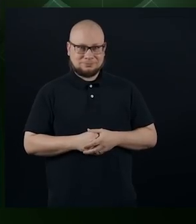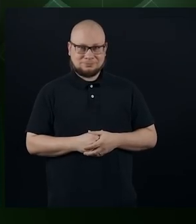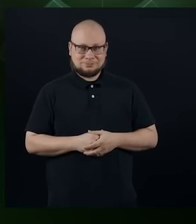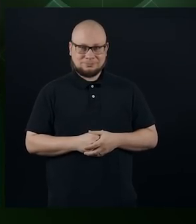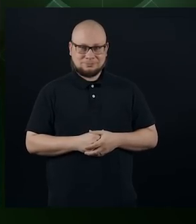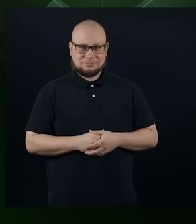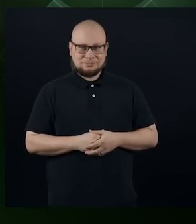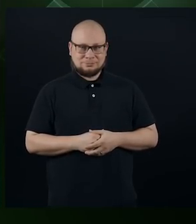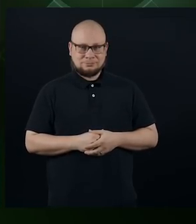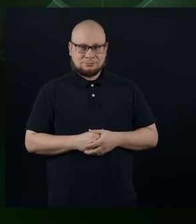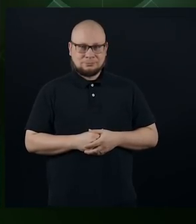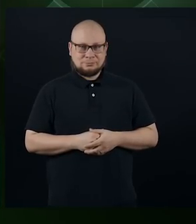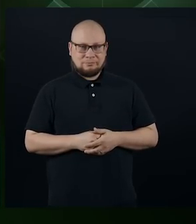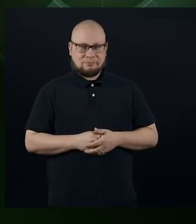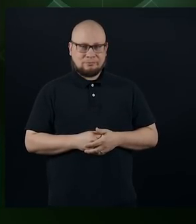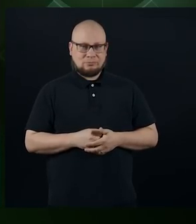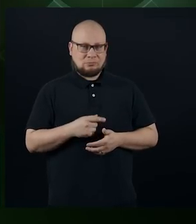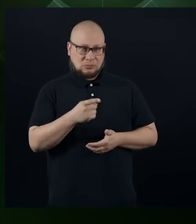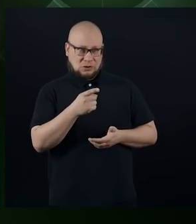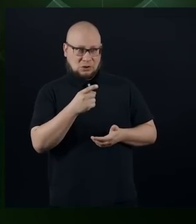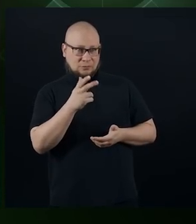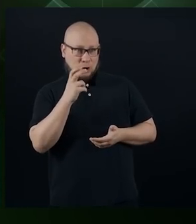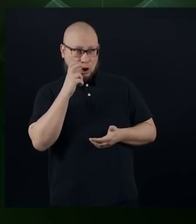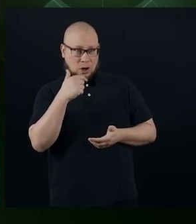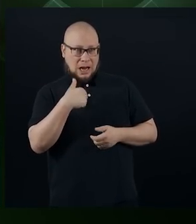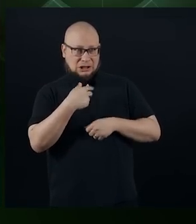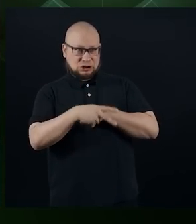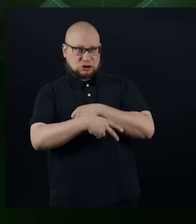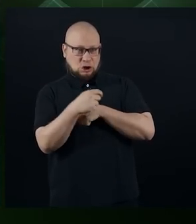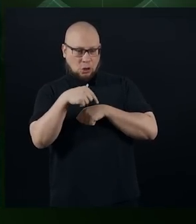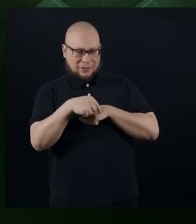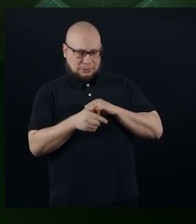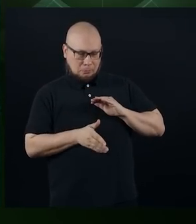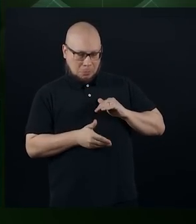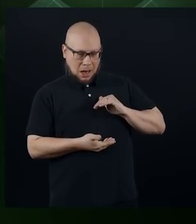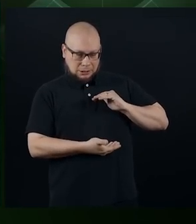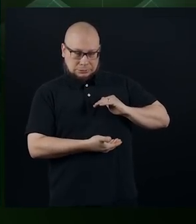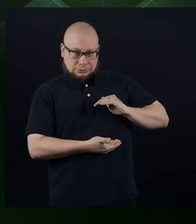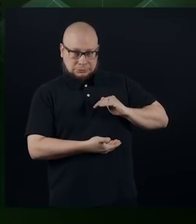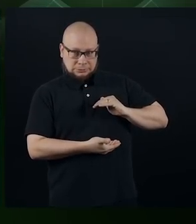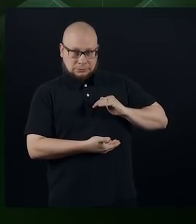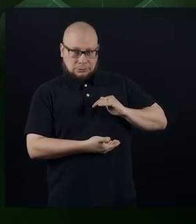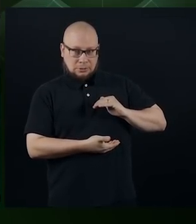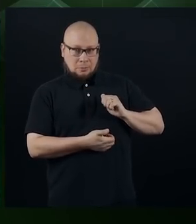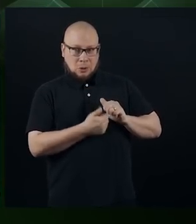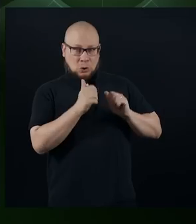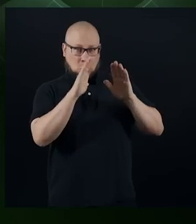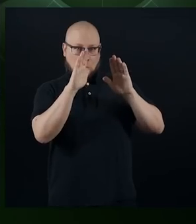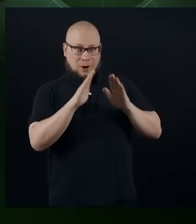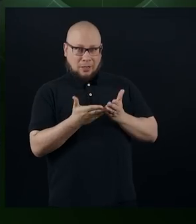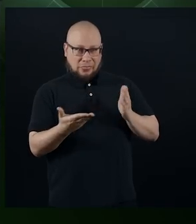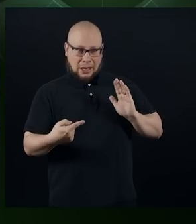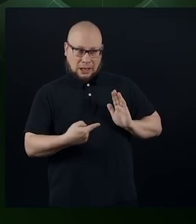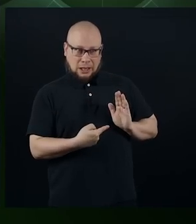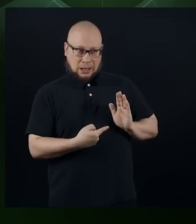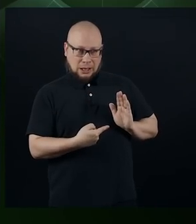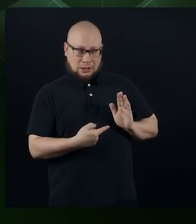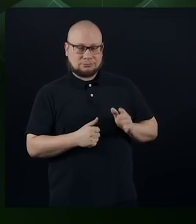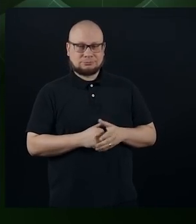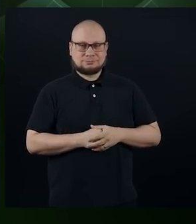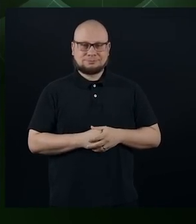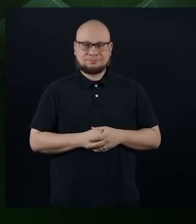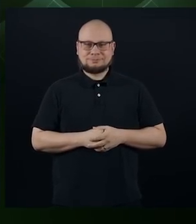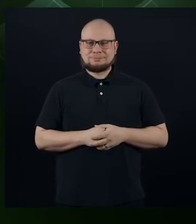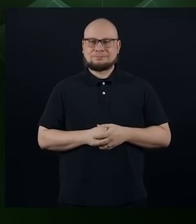And you must have heard tell of my heroic journey to acquire this, the greatest pirate treasure of all. So we really wanted